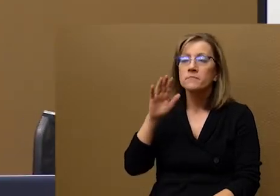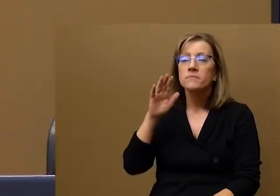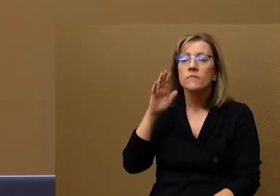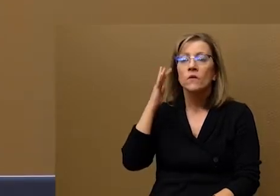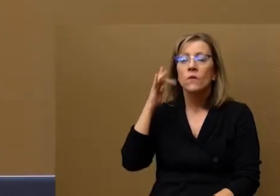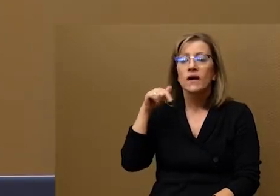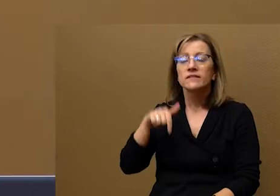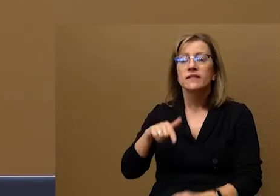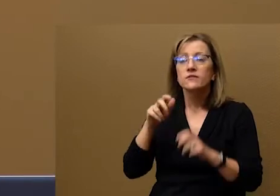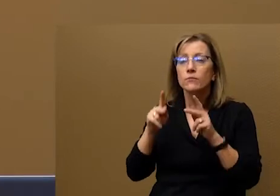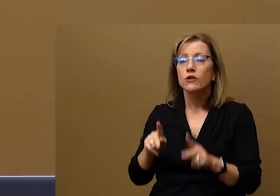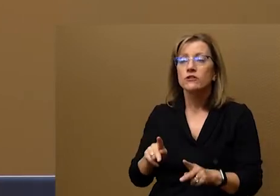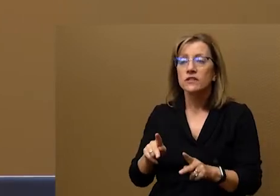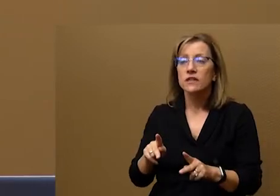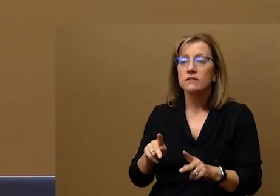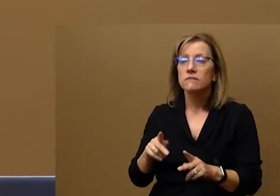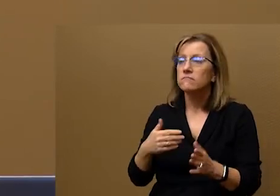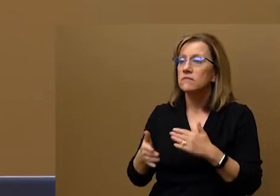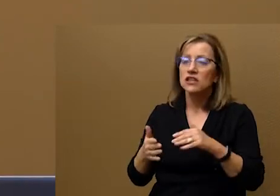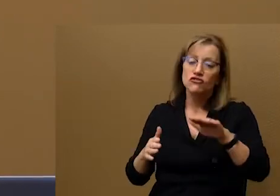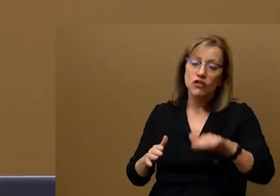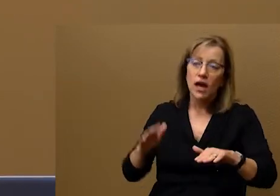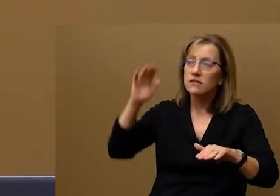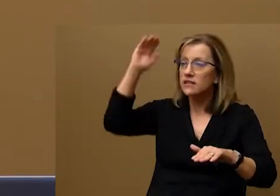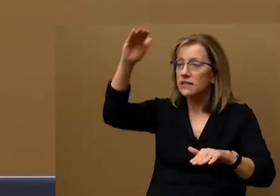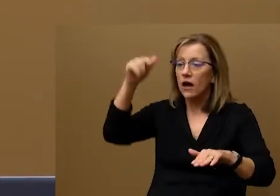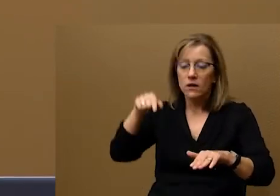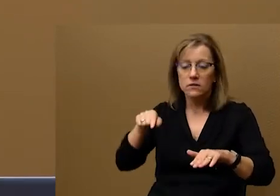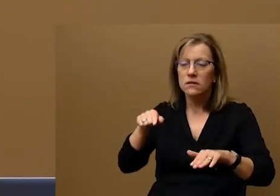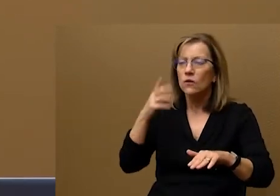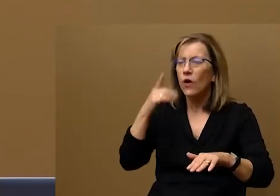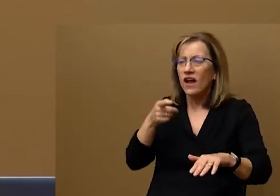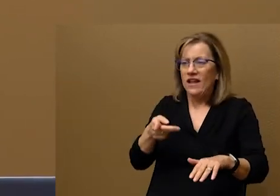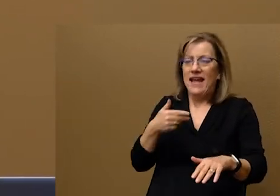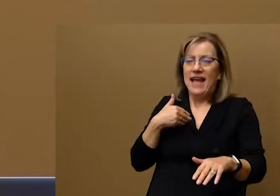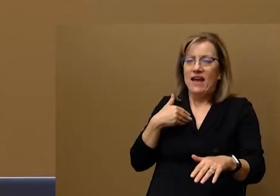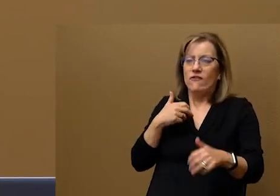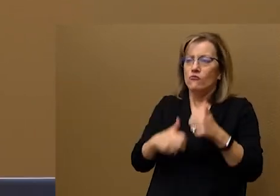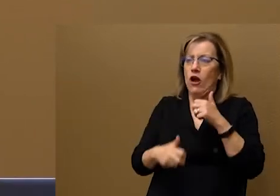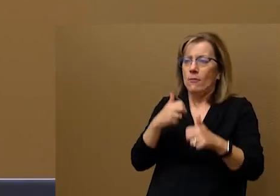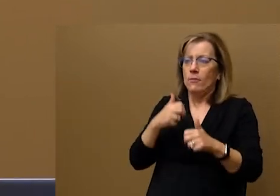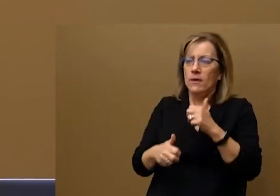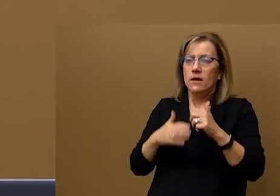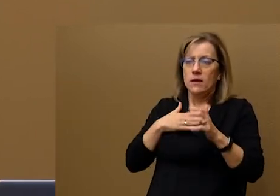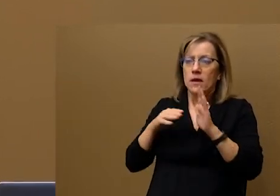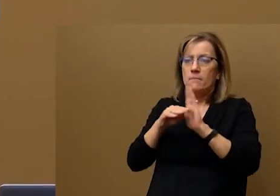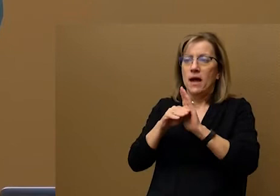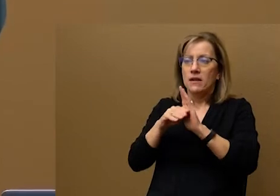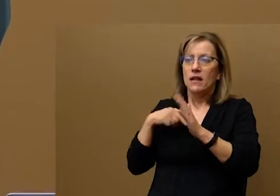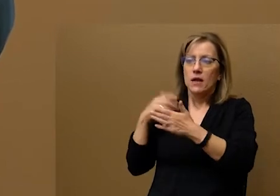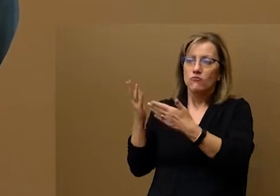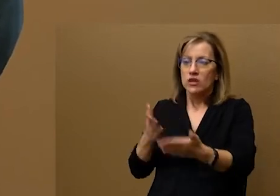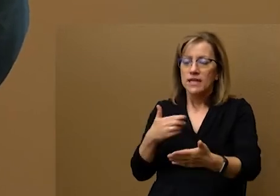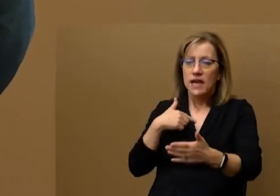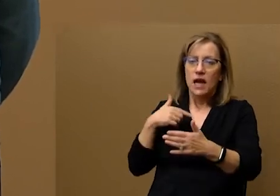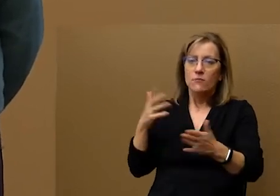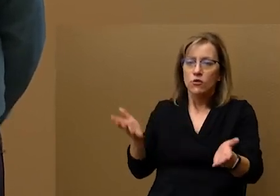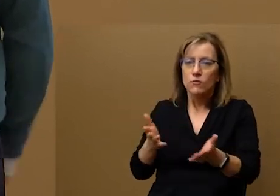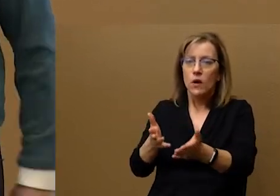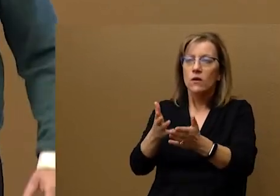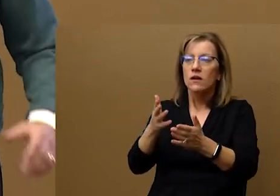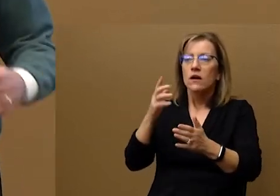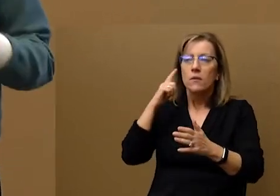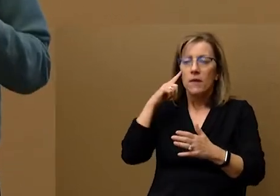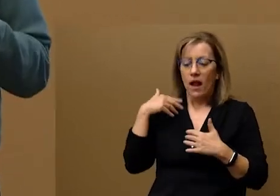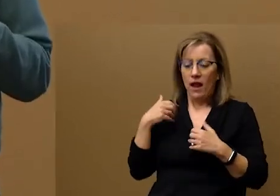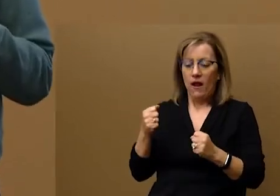Why is this person, child or adult, having problems? The model that I bring and that I promote, and I think